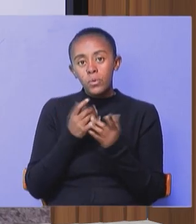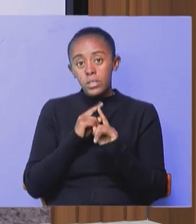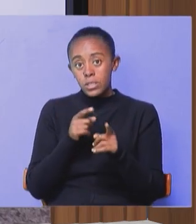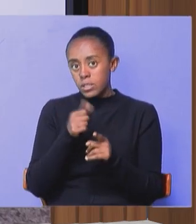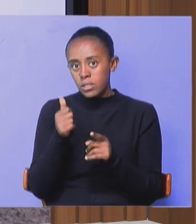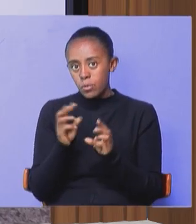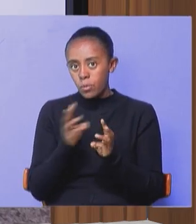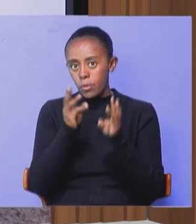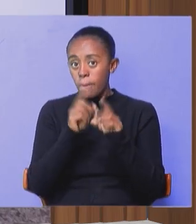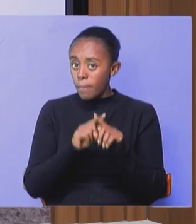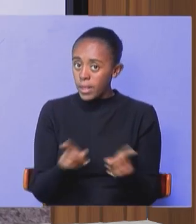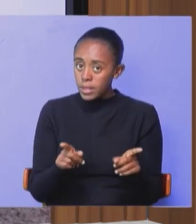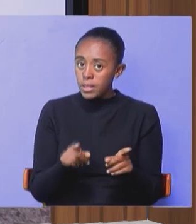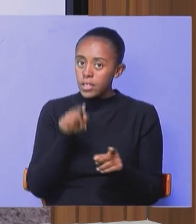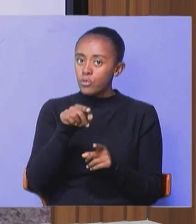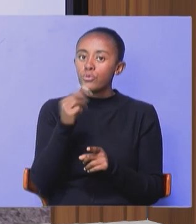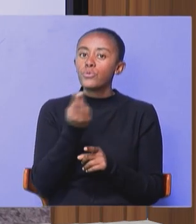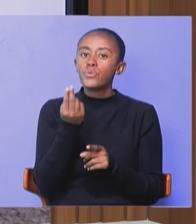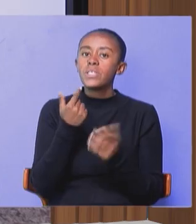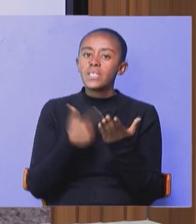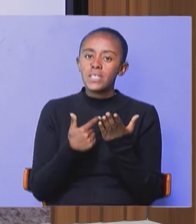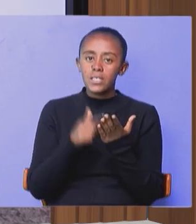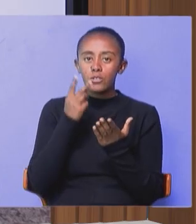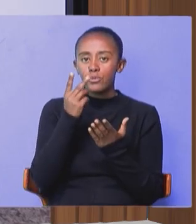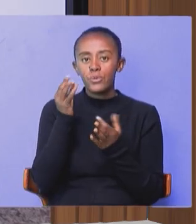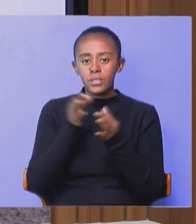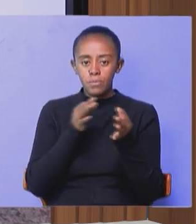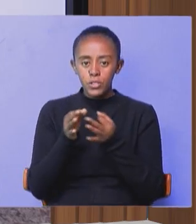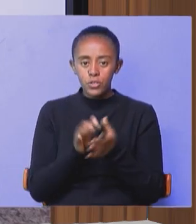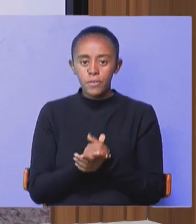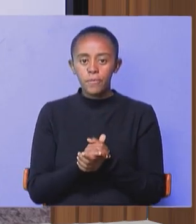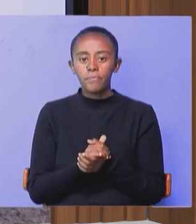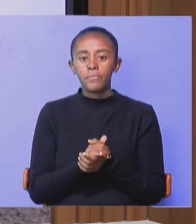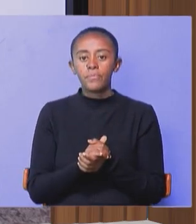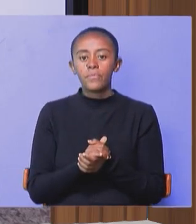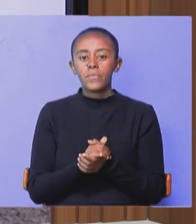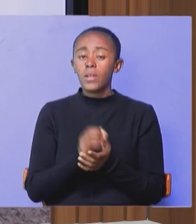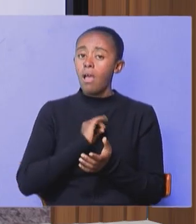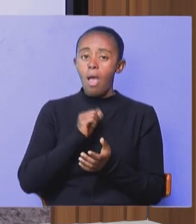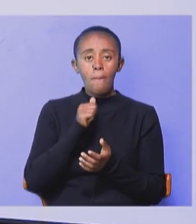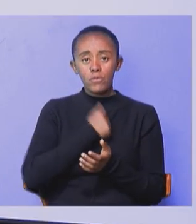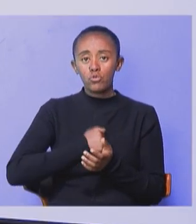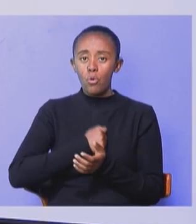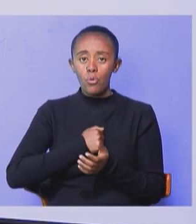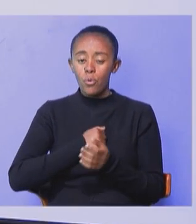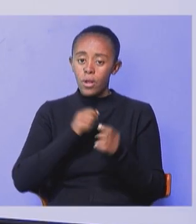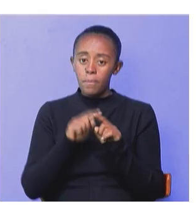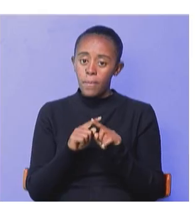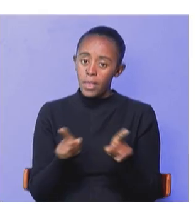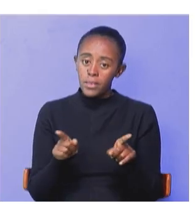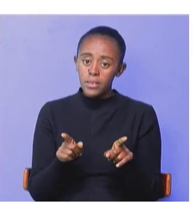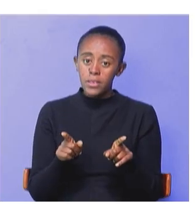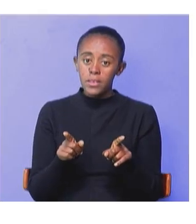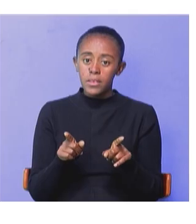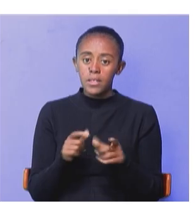another way, but you use these two expressions. Okay, number 2, I'm sorry, but